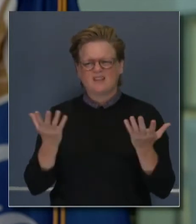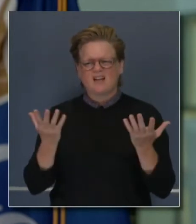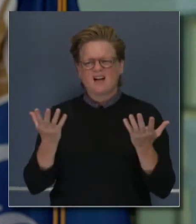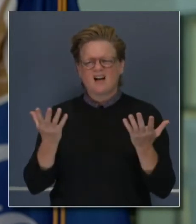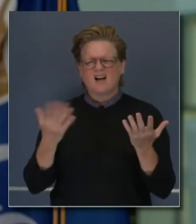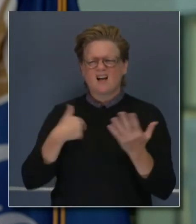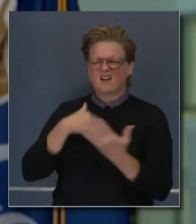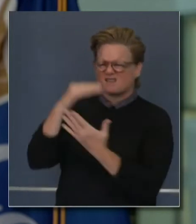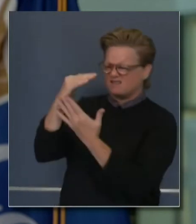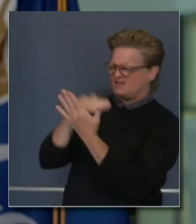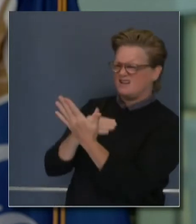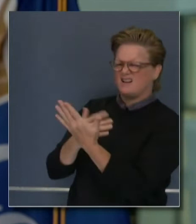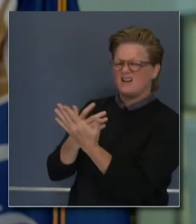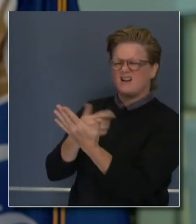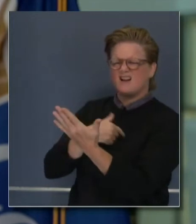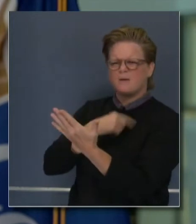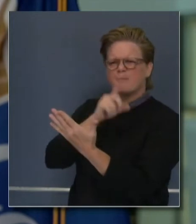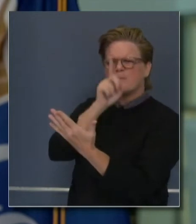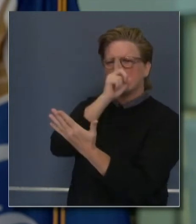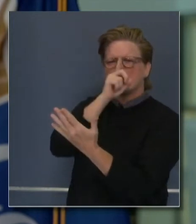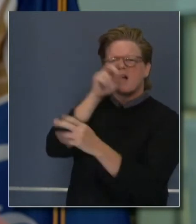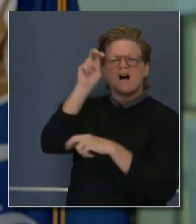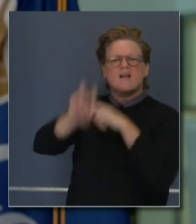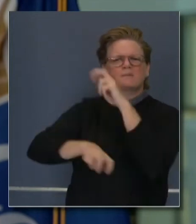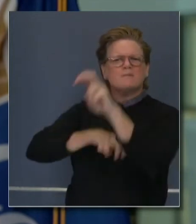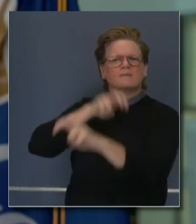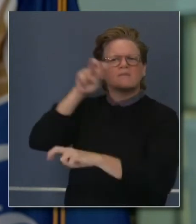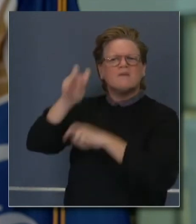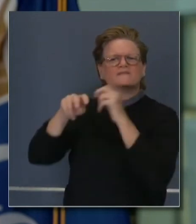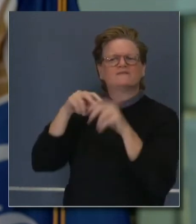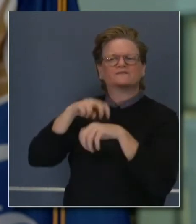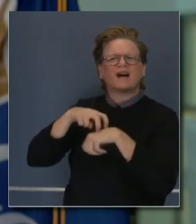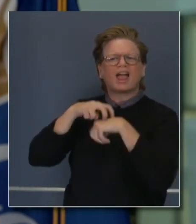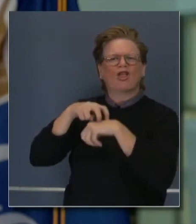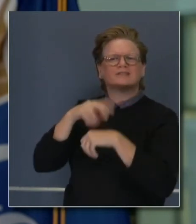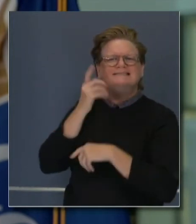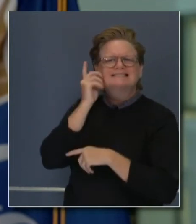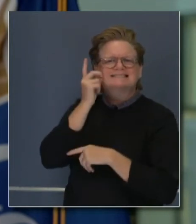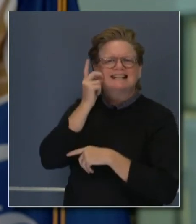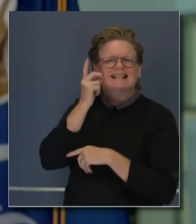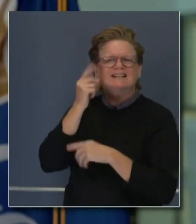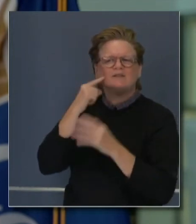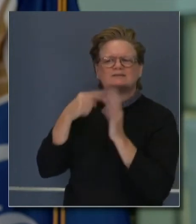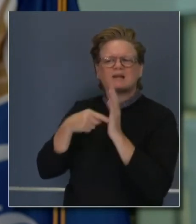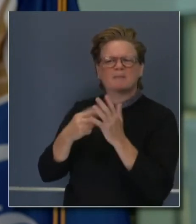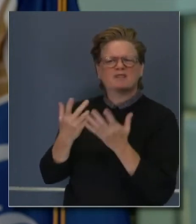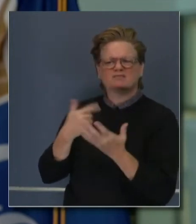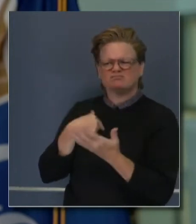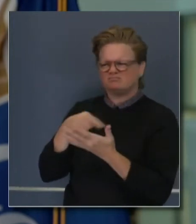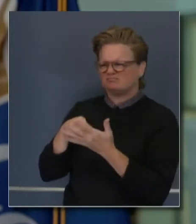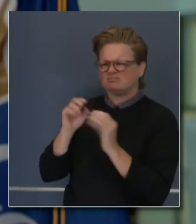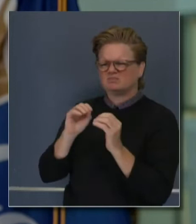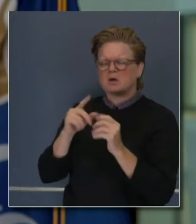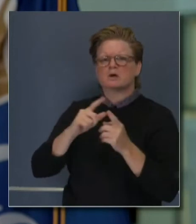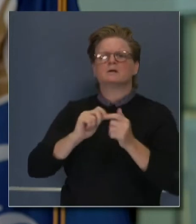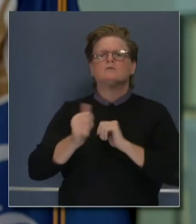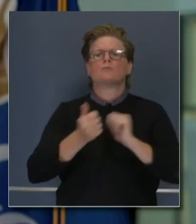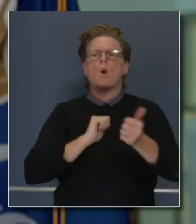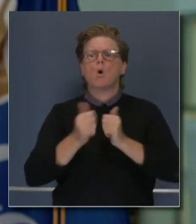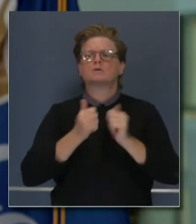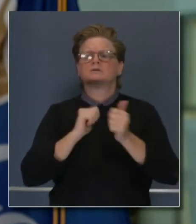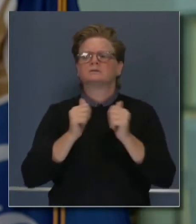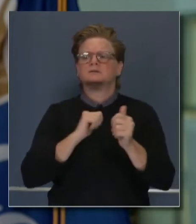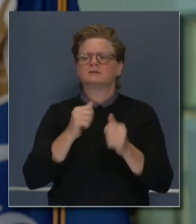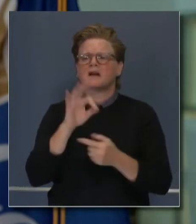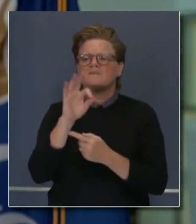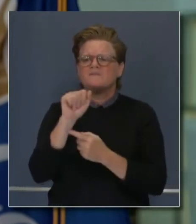that your office put out. So what does this mean for Disney? And then is it still your belief that sports with fans, live theater, and